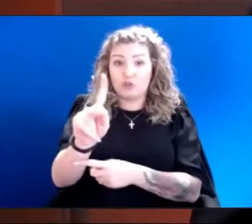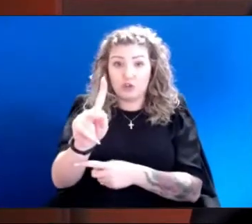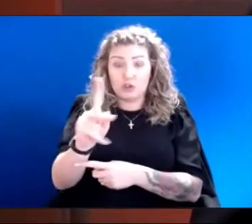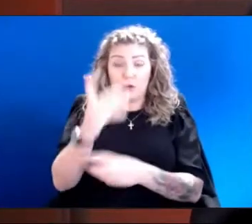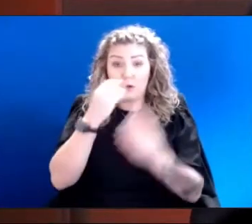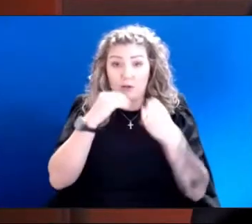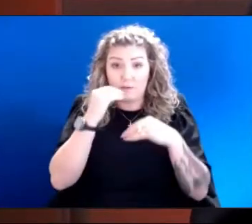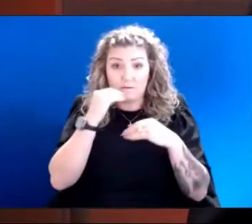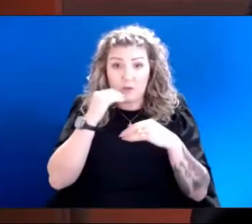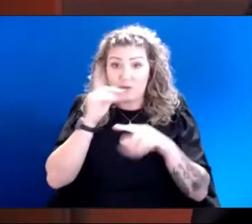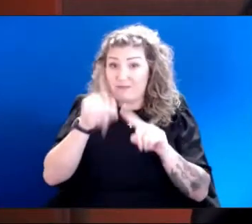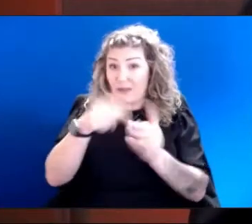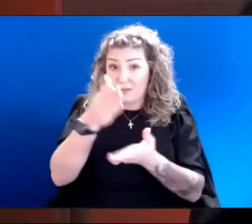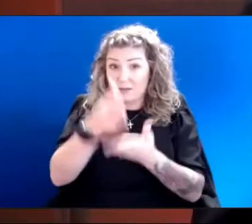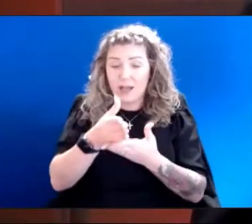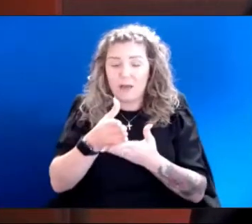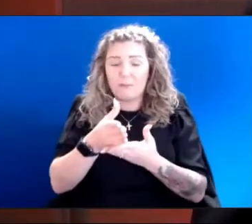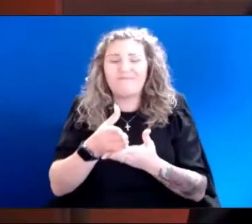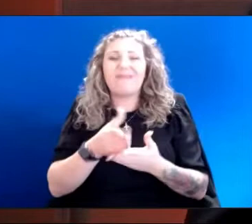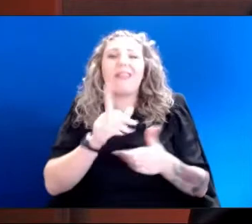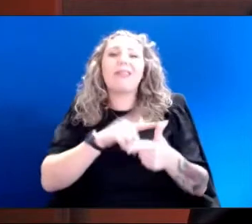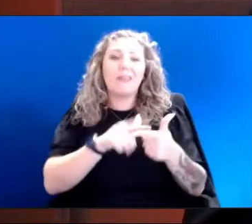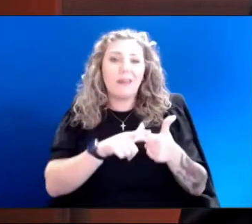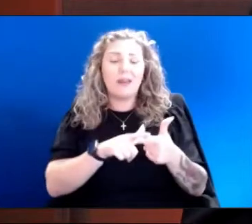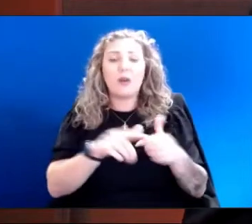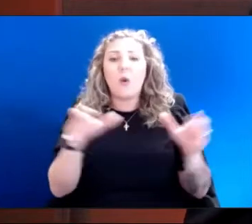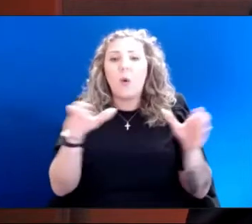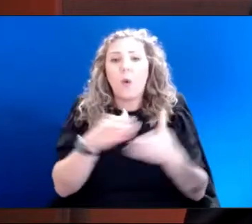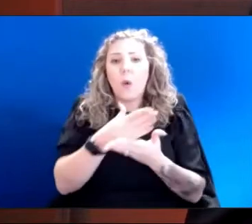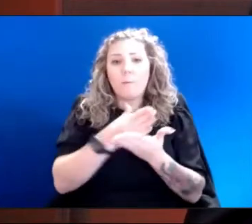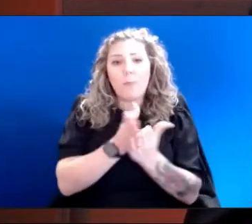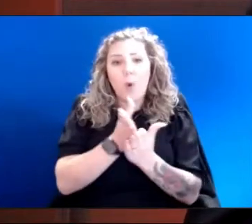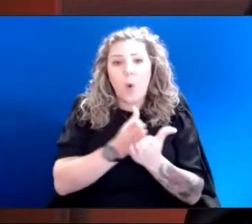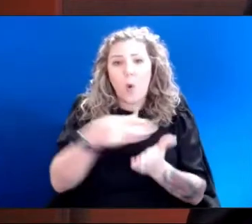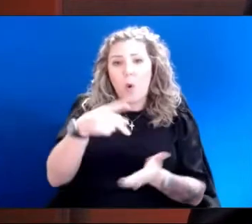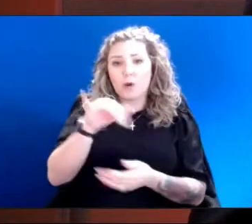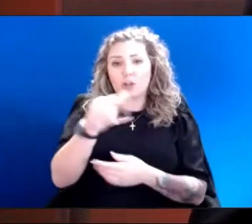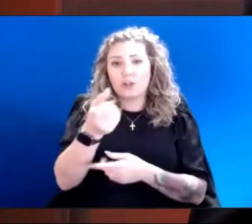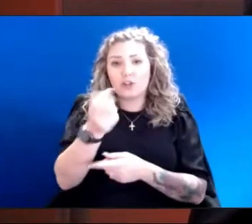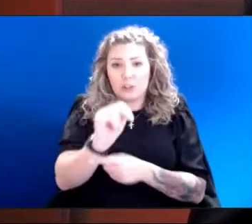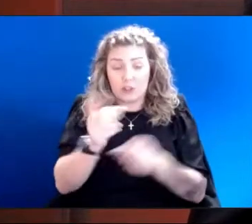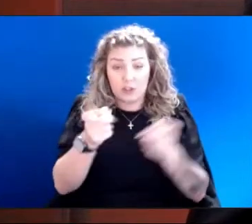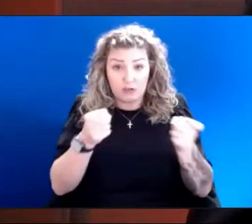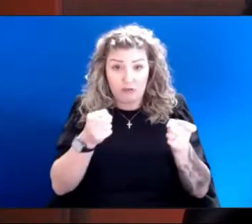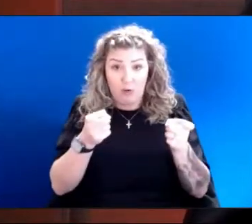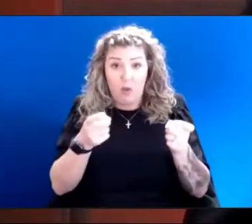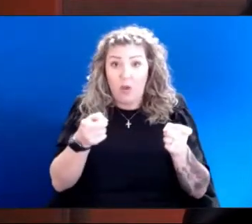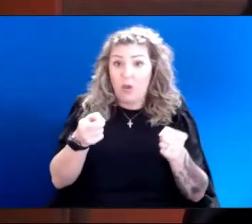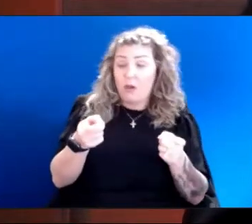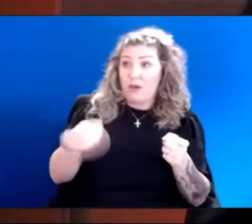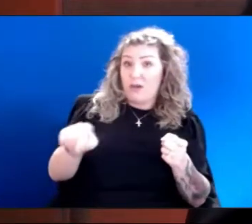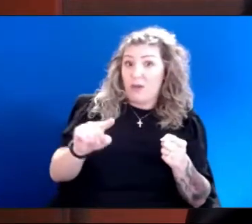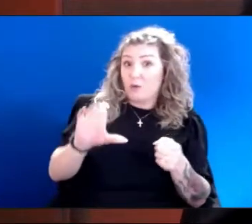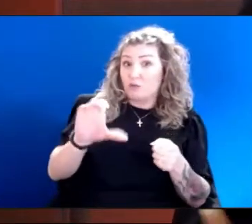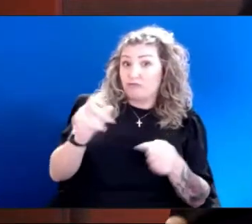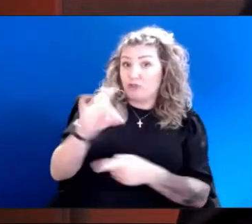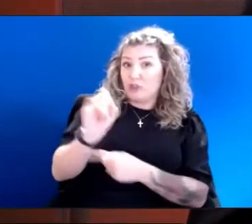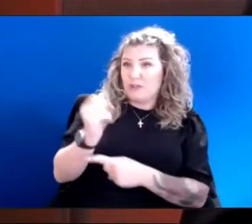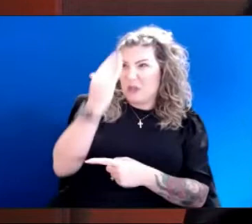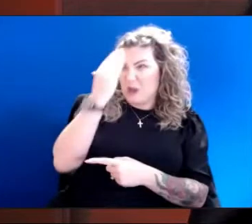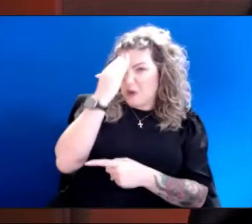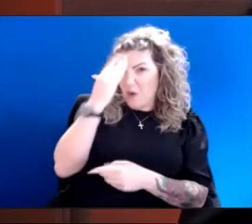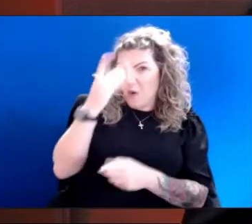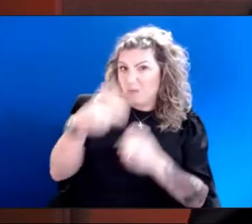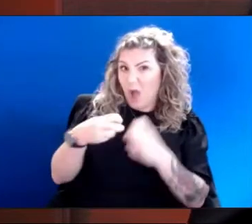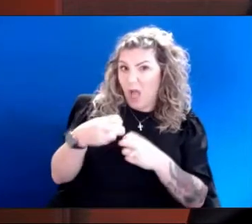it's about personal responsibility. It's saying, all right, I've got this bag of chips that I know is a problem for me. Right. I've had whatever